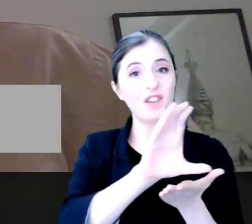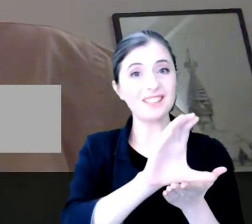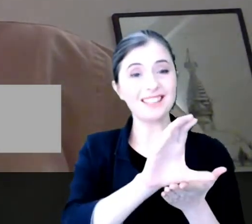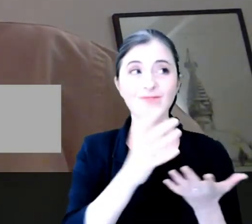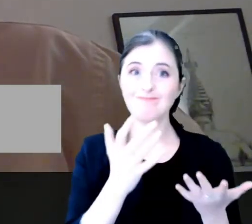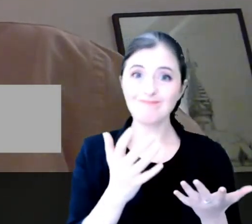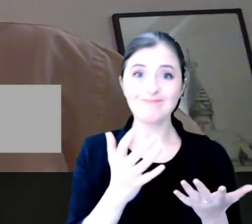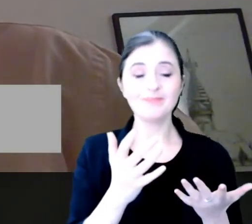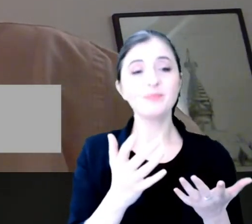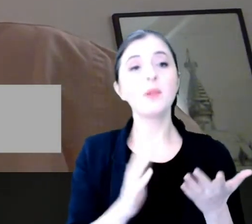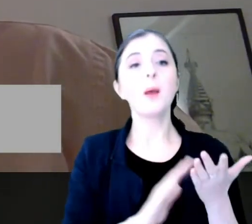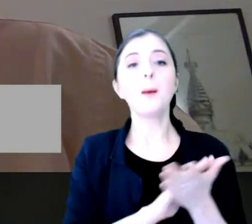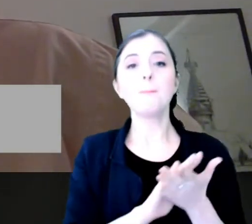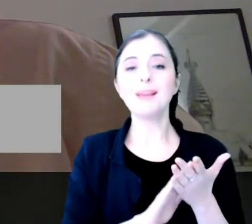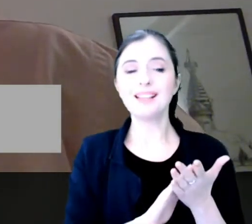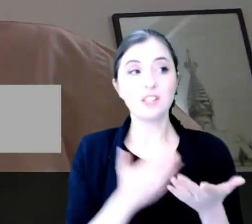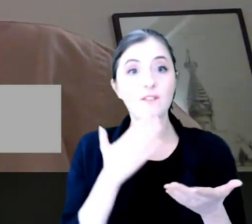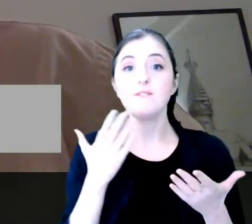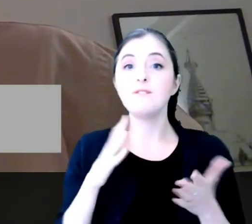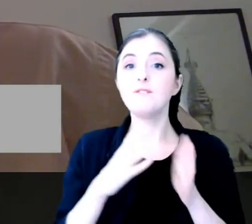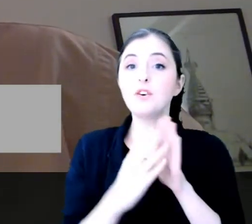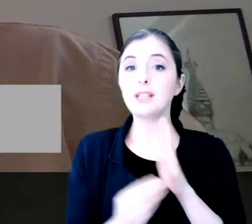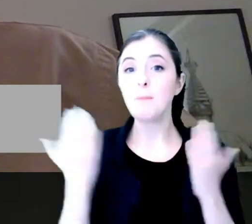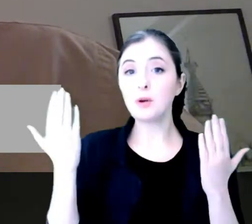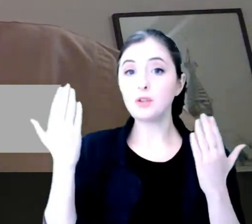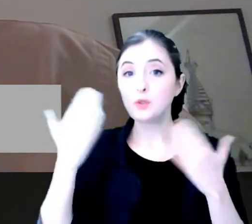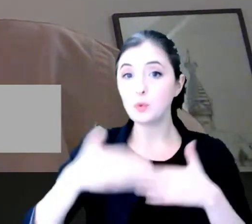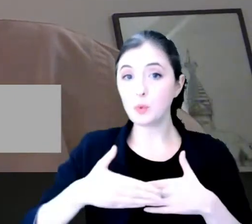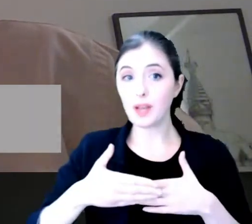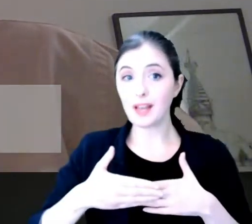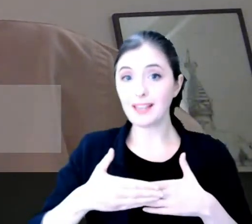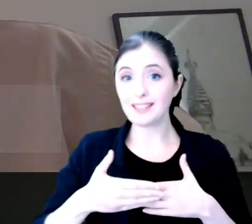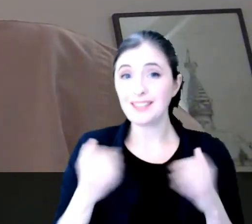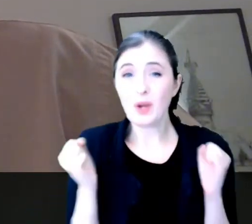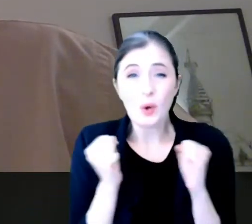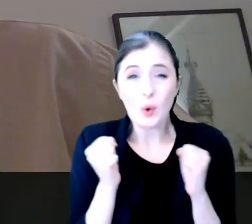for tonight, for example, one of the coldest nights in London,